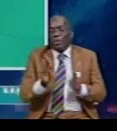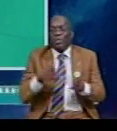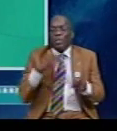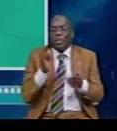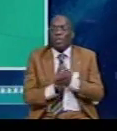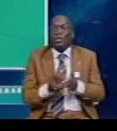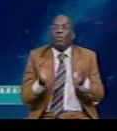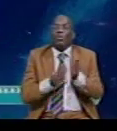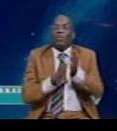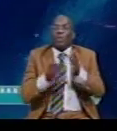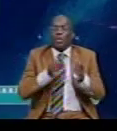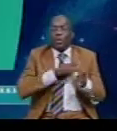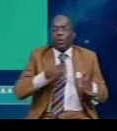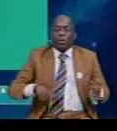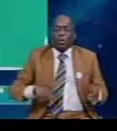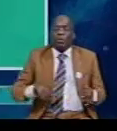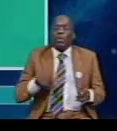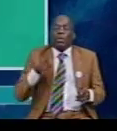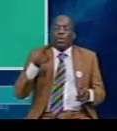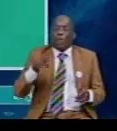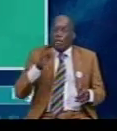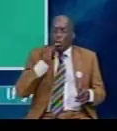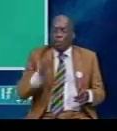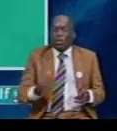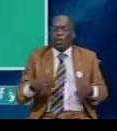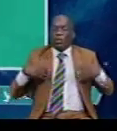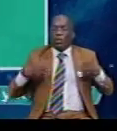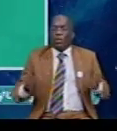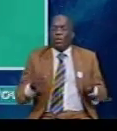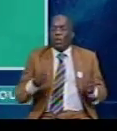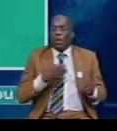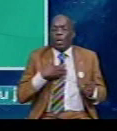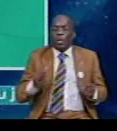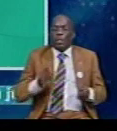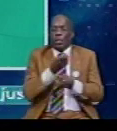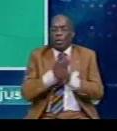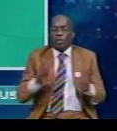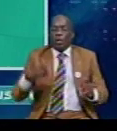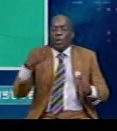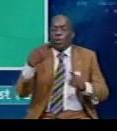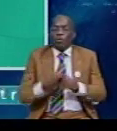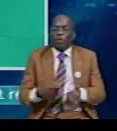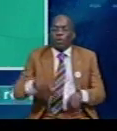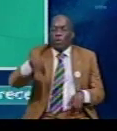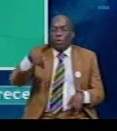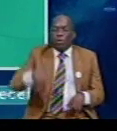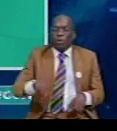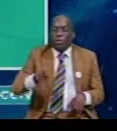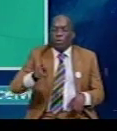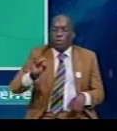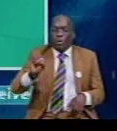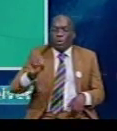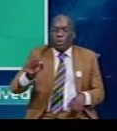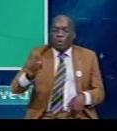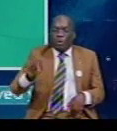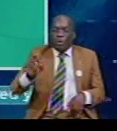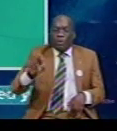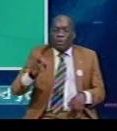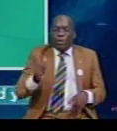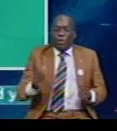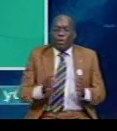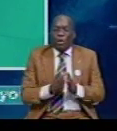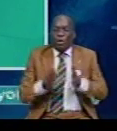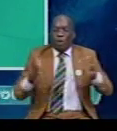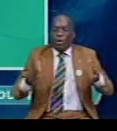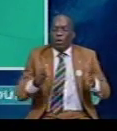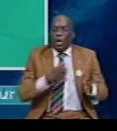the Lord. I am healed from and delivered from prostate enlargement, lower back pain, and high blood pressure. May